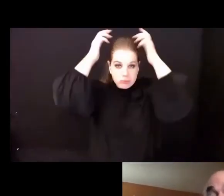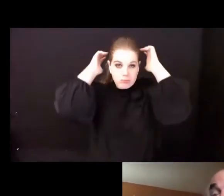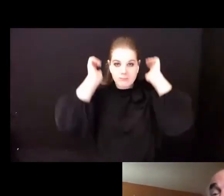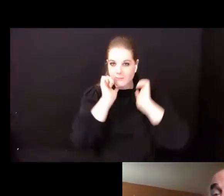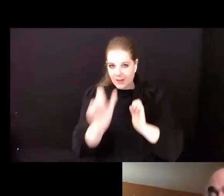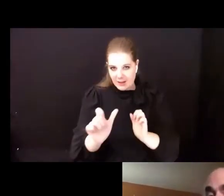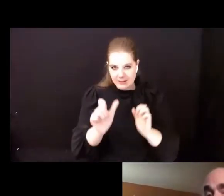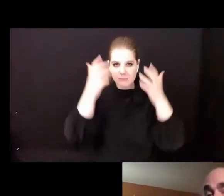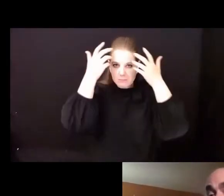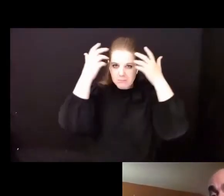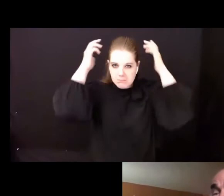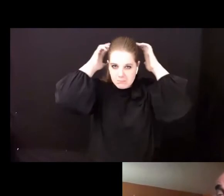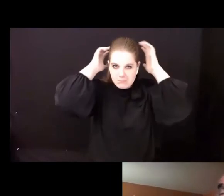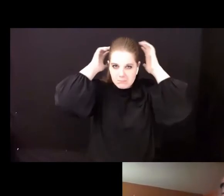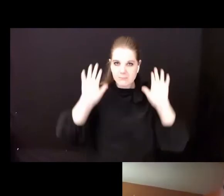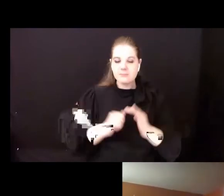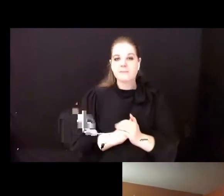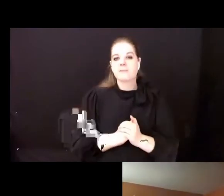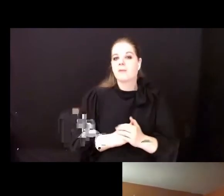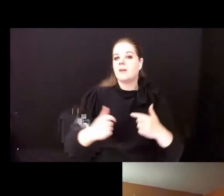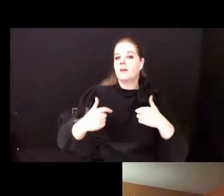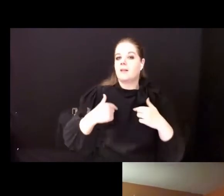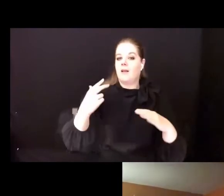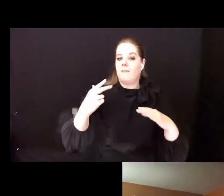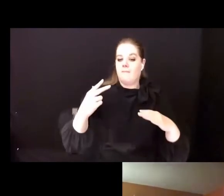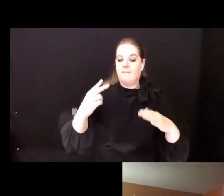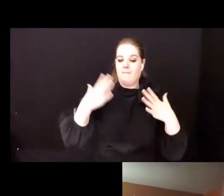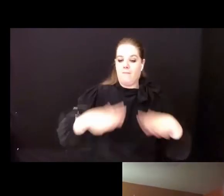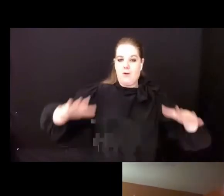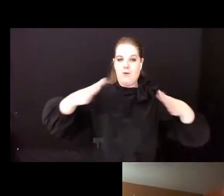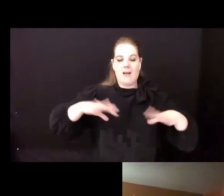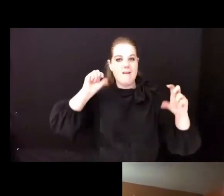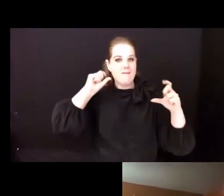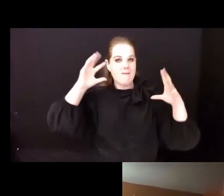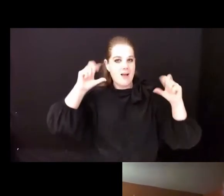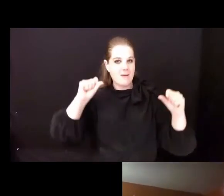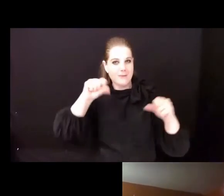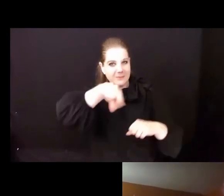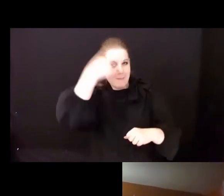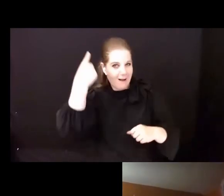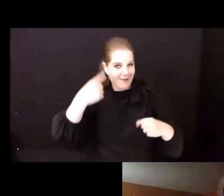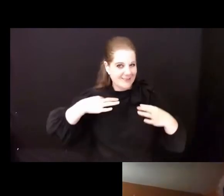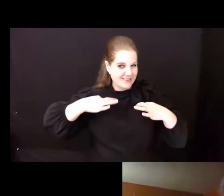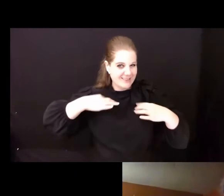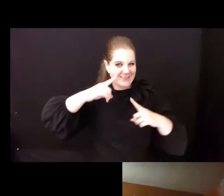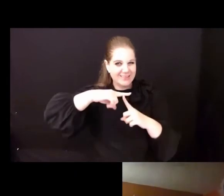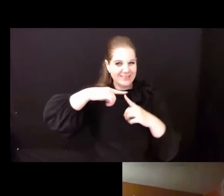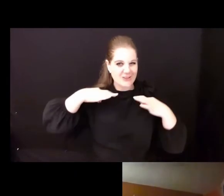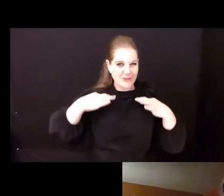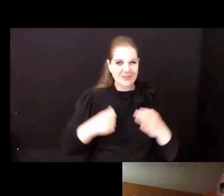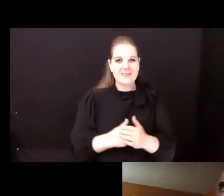top, and I am wearing a fabulous black t-shirt with